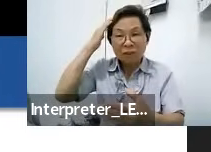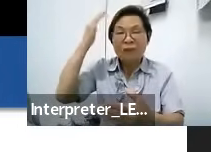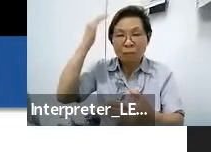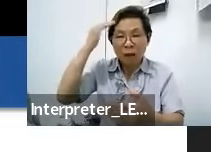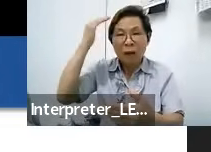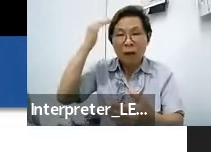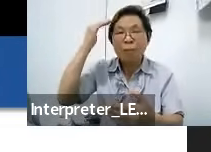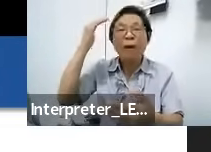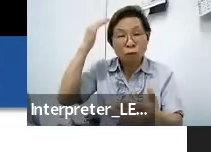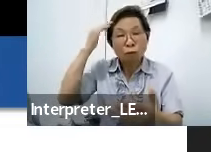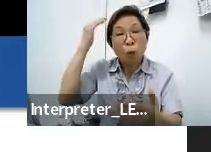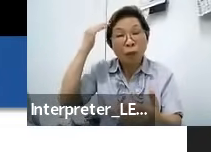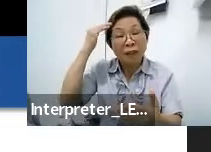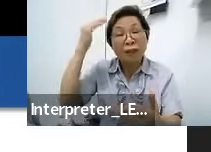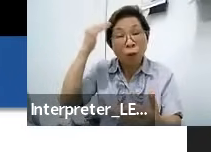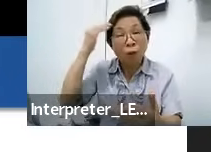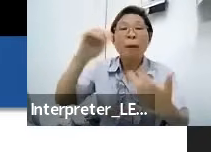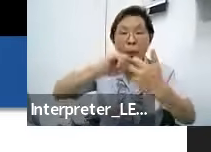education.